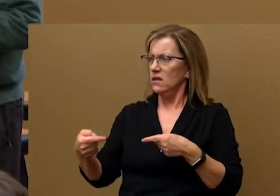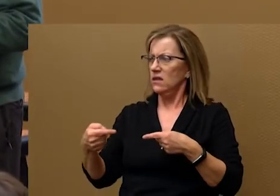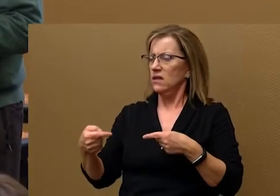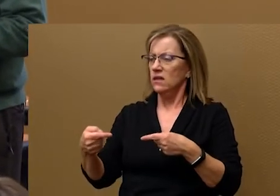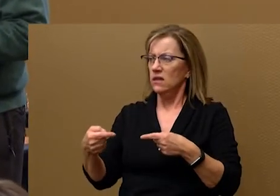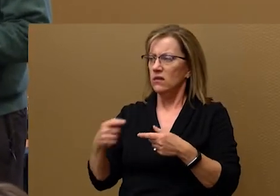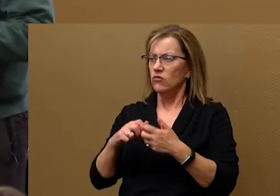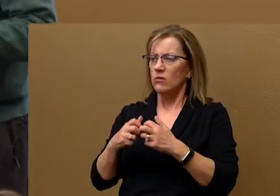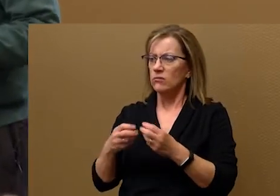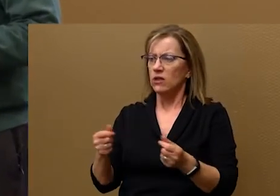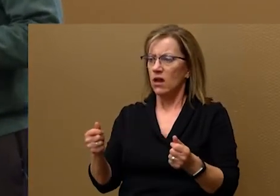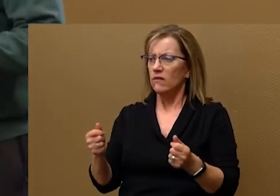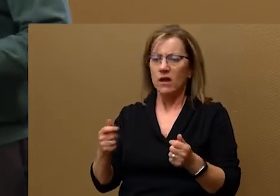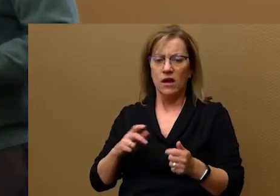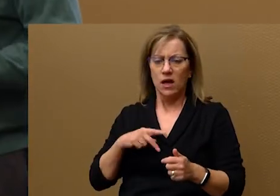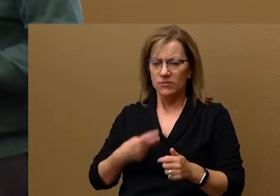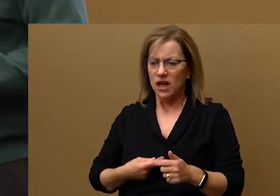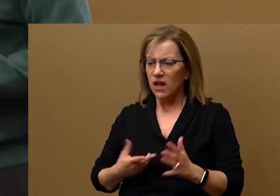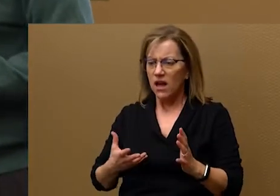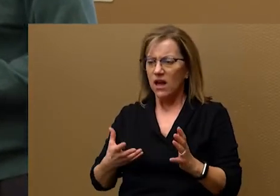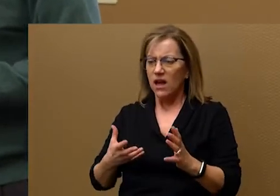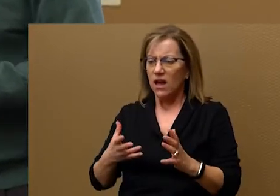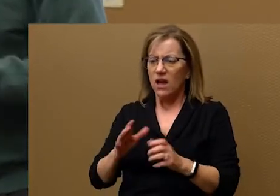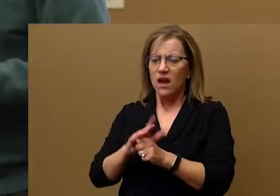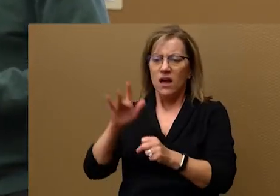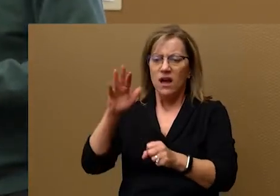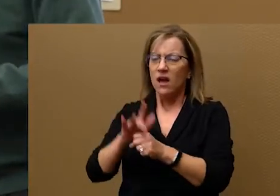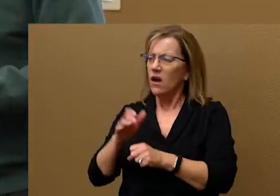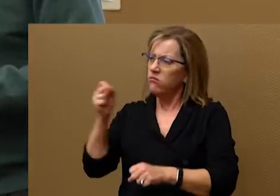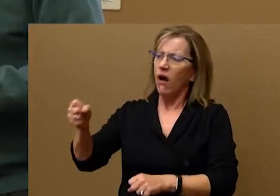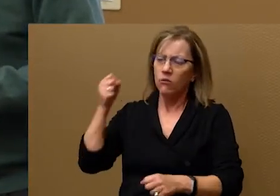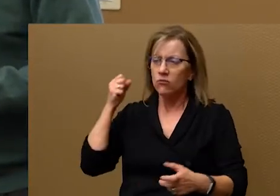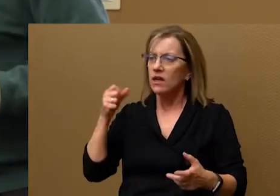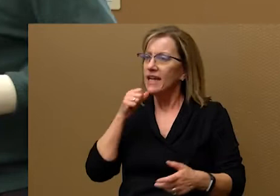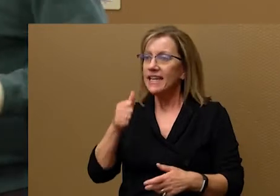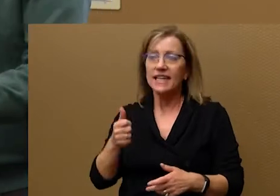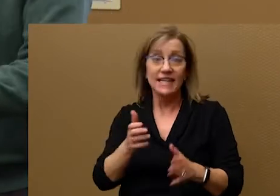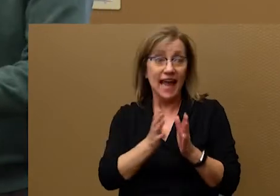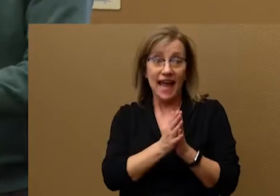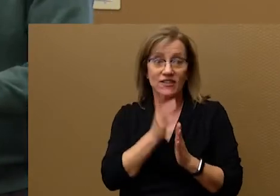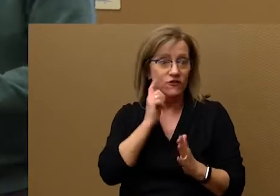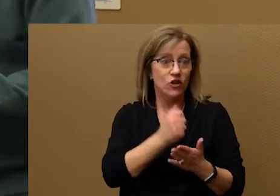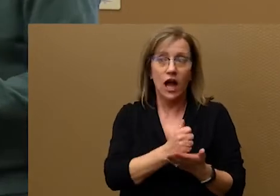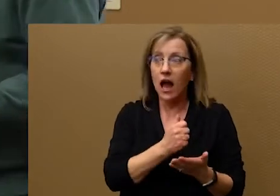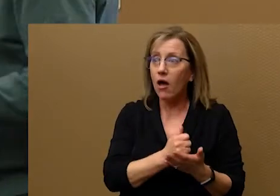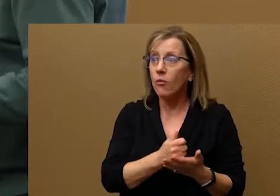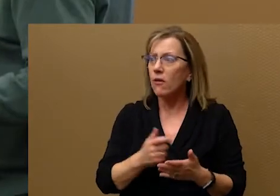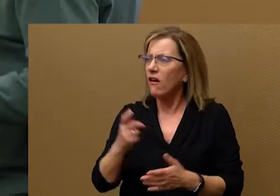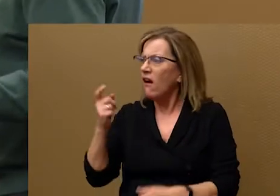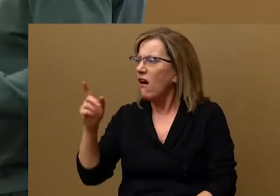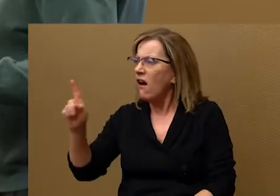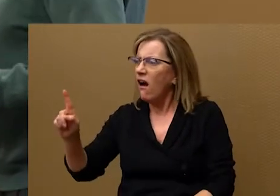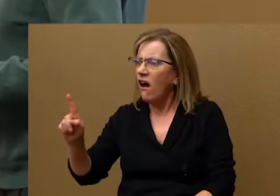have what are we going to do? What problem solving like that. Then when he's upset, he went to violence. He didn't even ask for